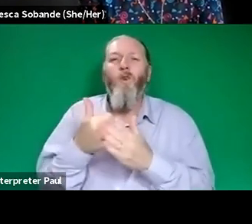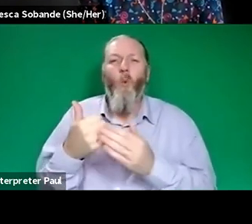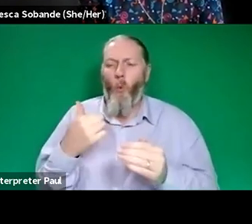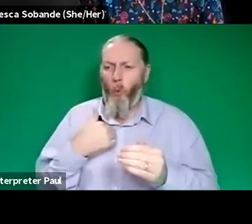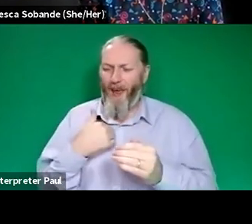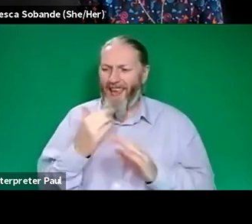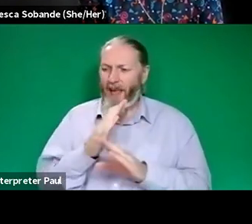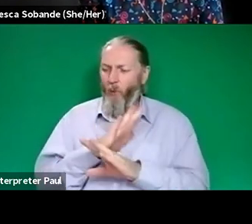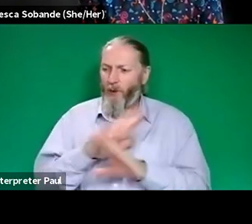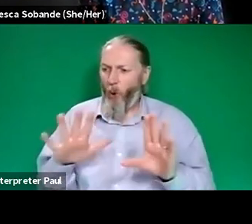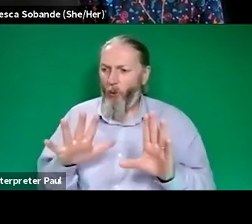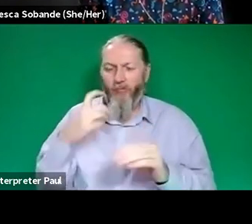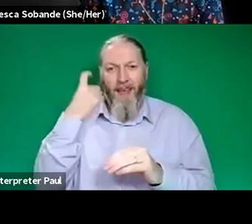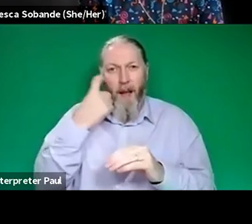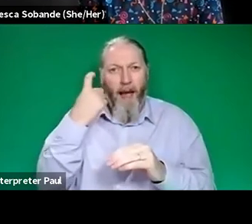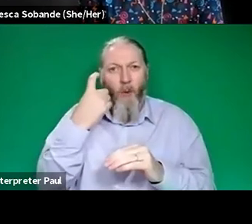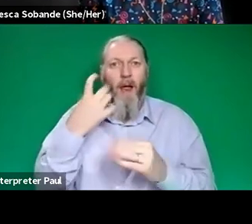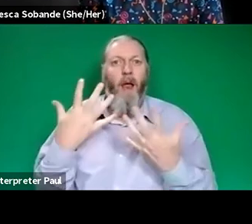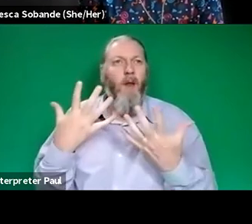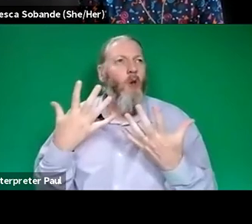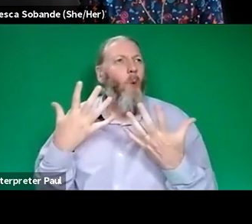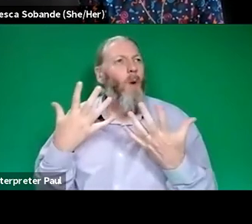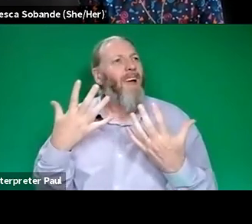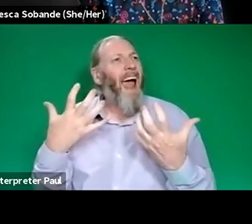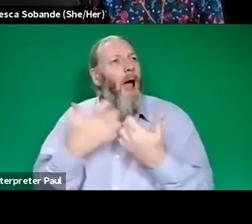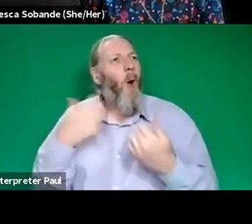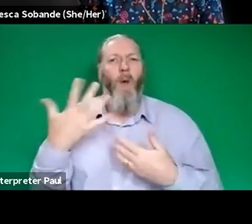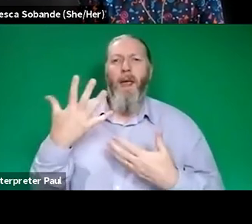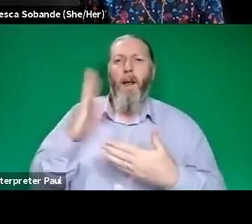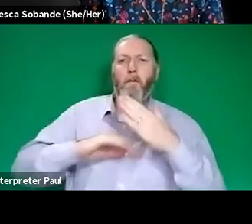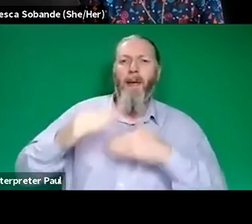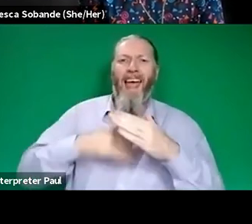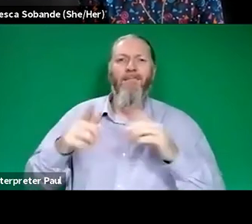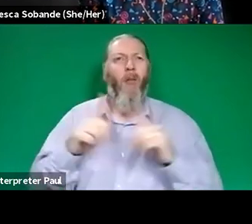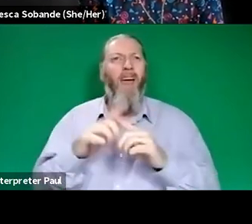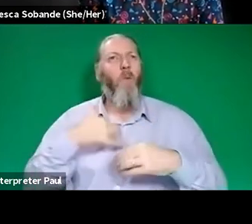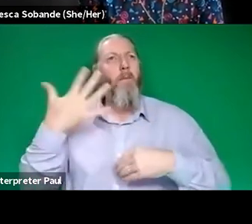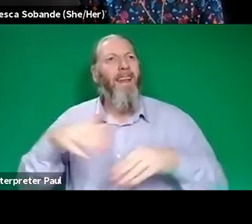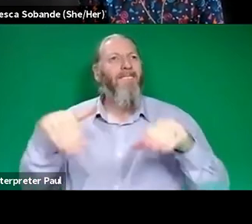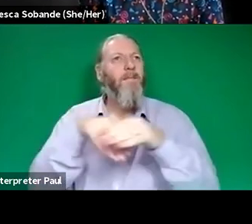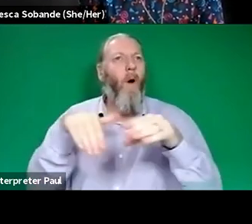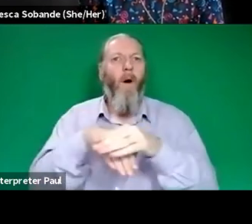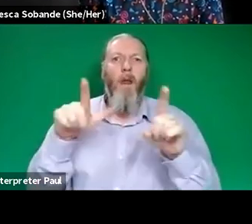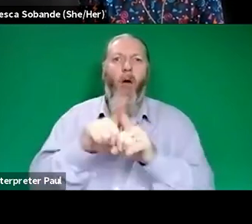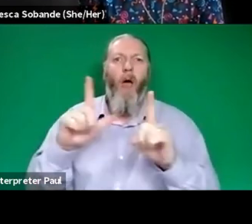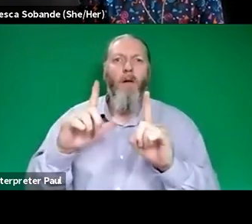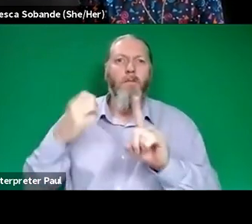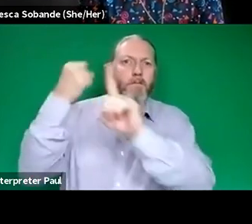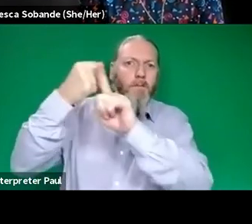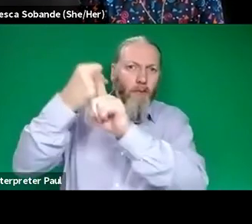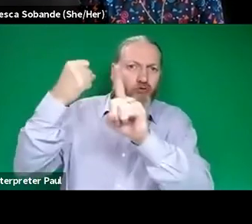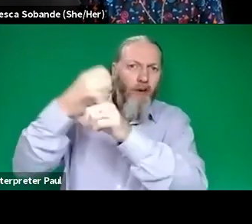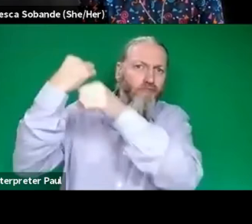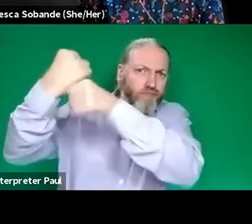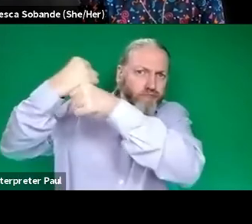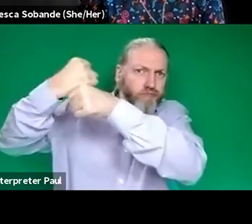public, you know, how we do what you might call a demo or a protest or whatever you want to call it, our public action. I think tech needs to, and the